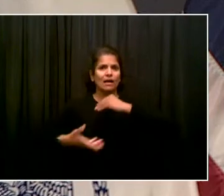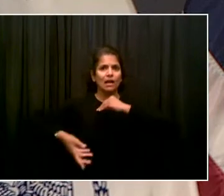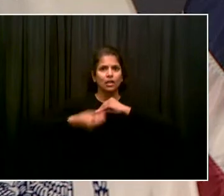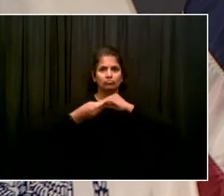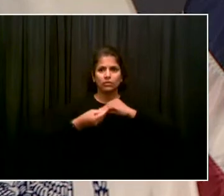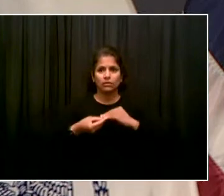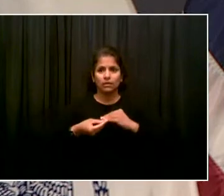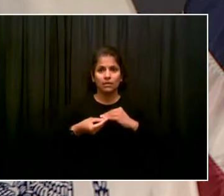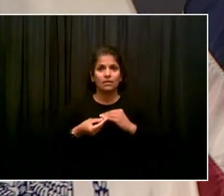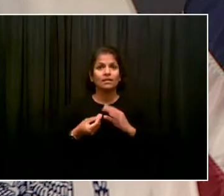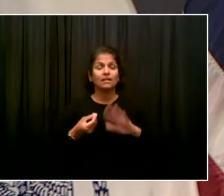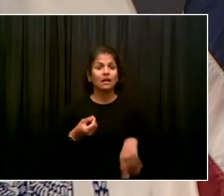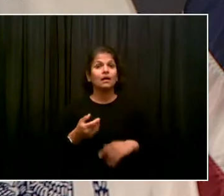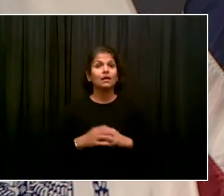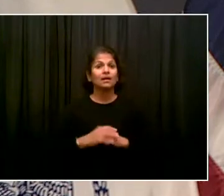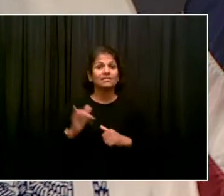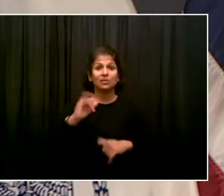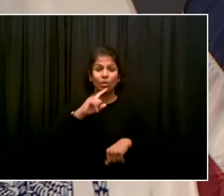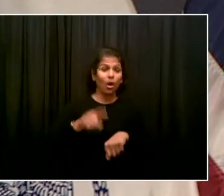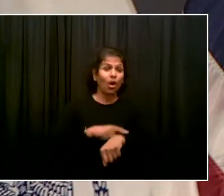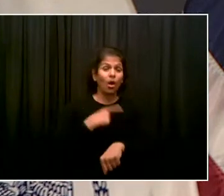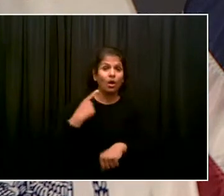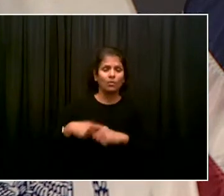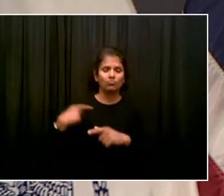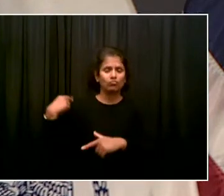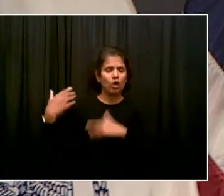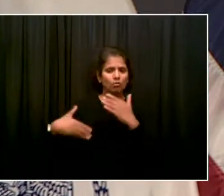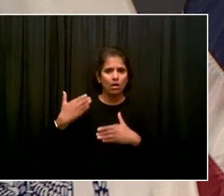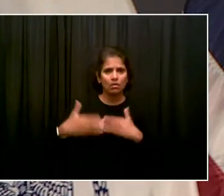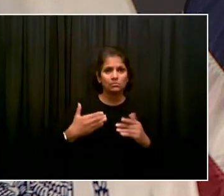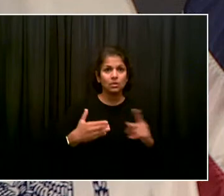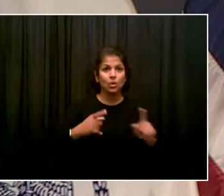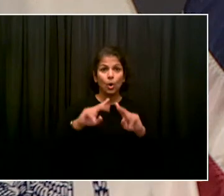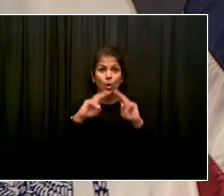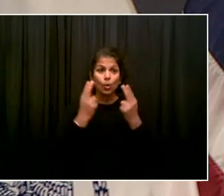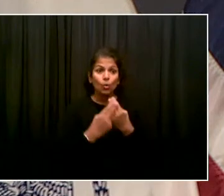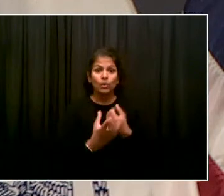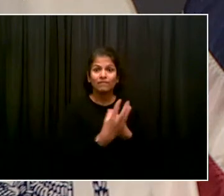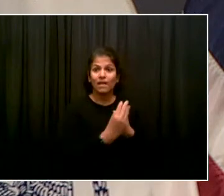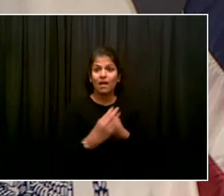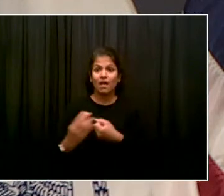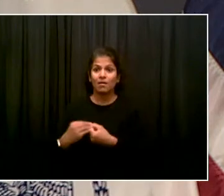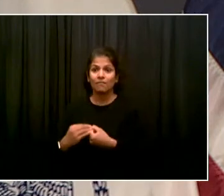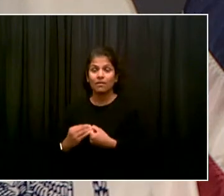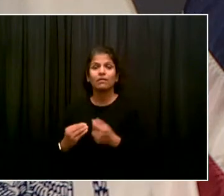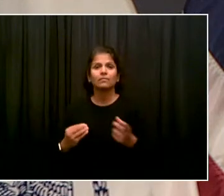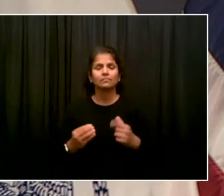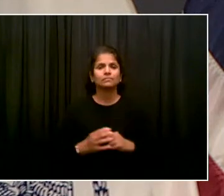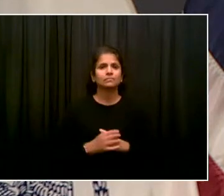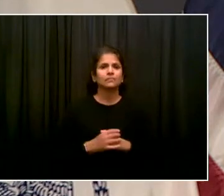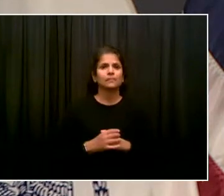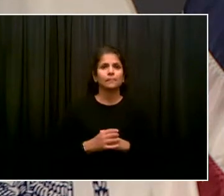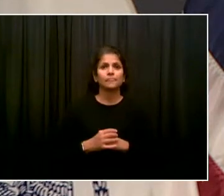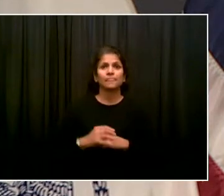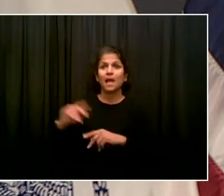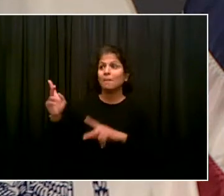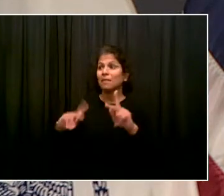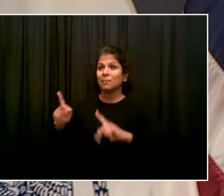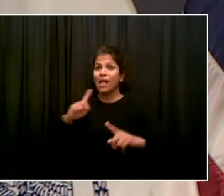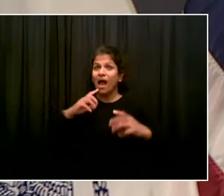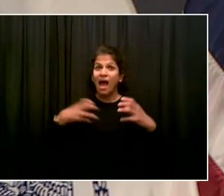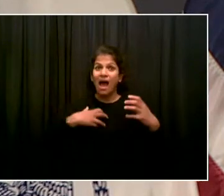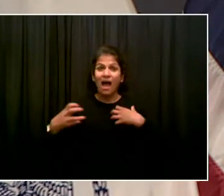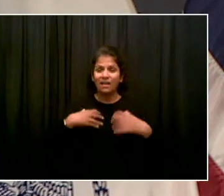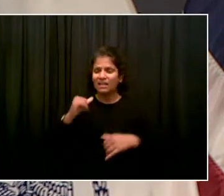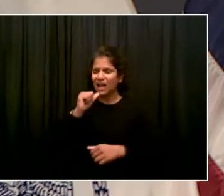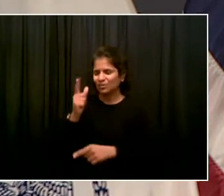the unions. So a lot of people are spun up out there on different things that just aren't true. There needs to be more communication, obviously, to